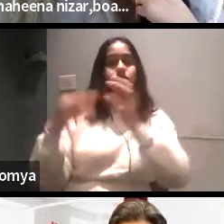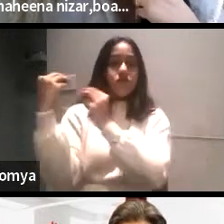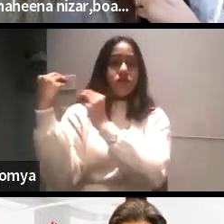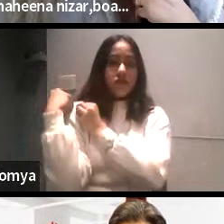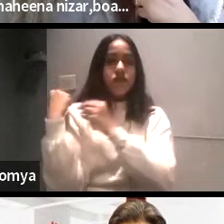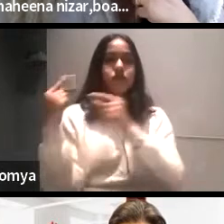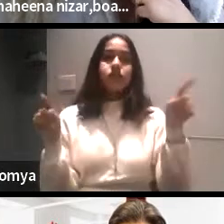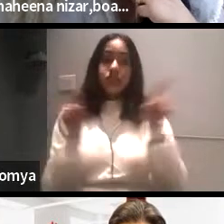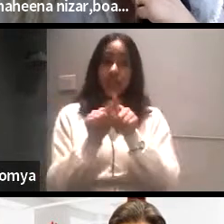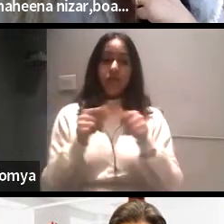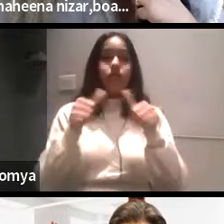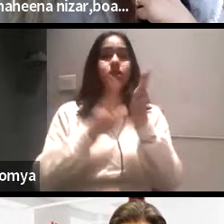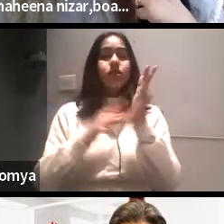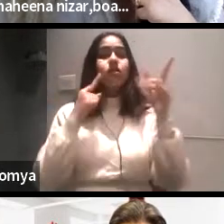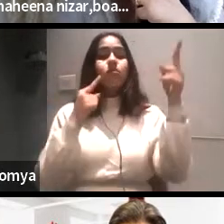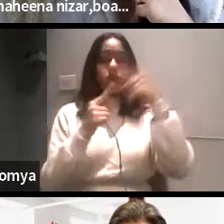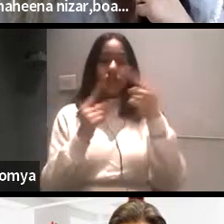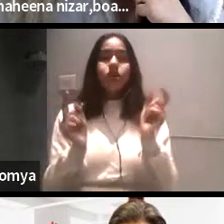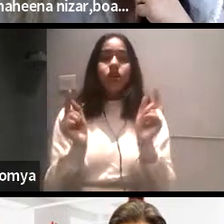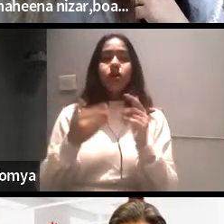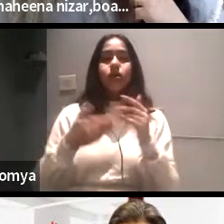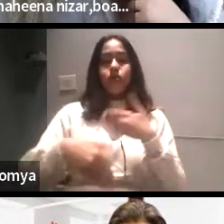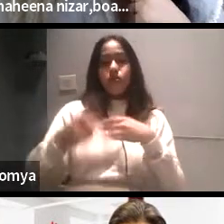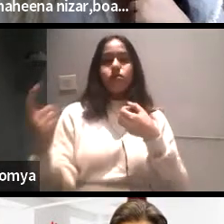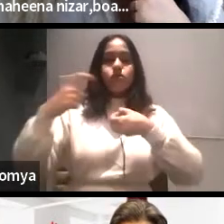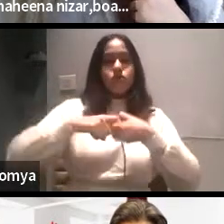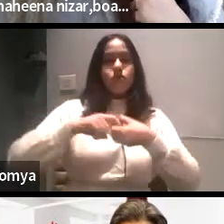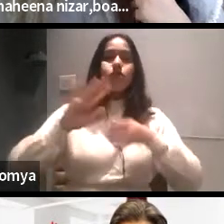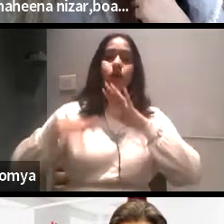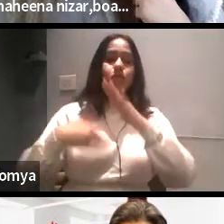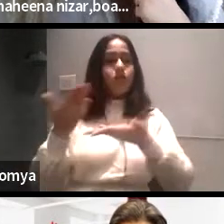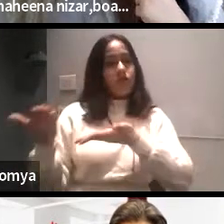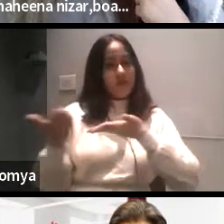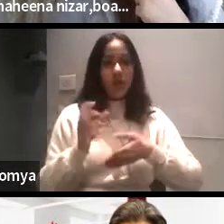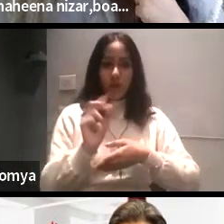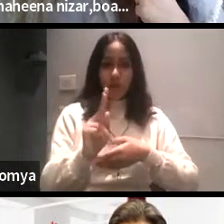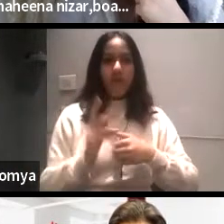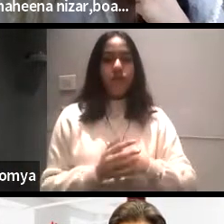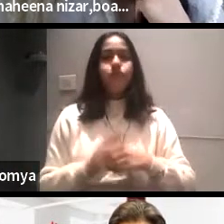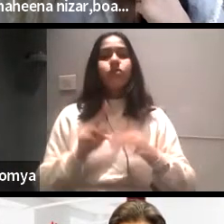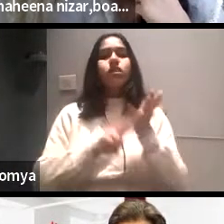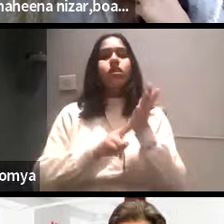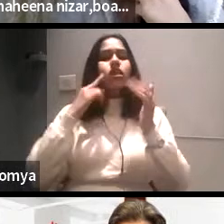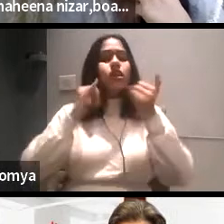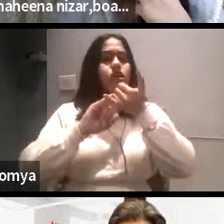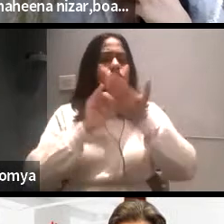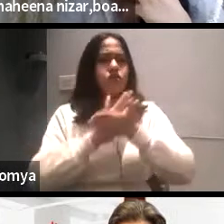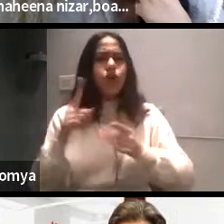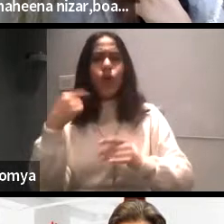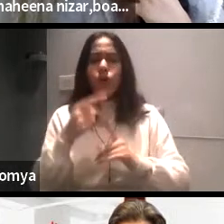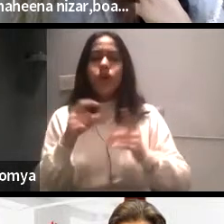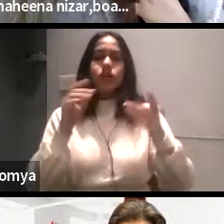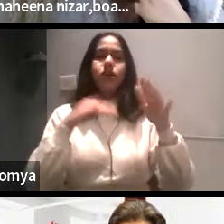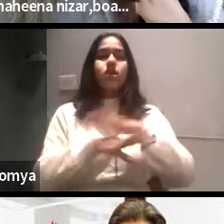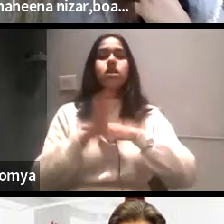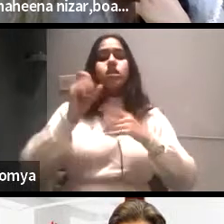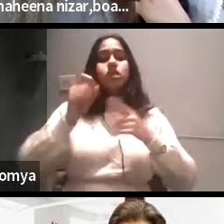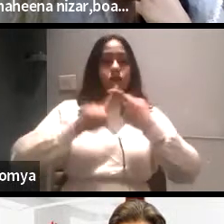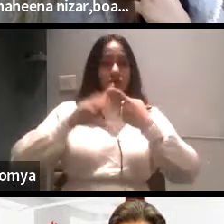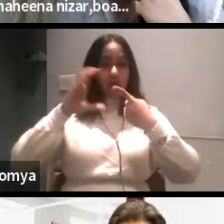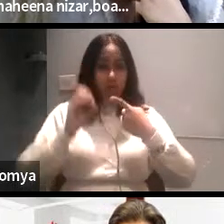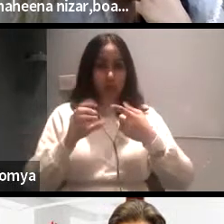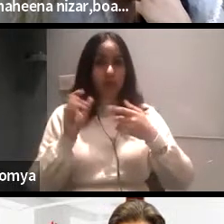So Amit will be joining us shortly and we'll welcome him then. Nish Parekh, the CEO of